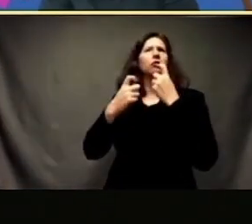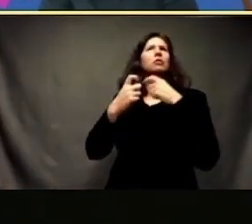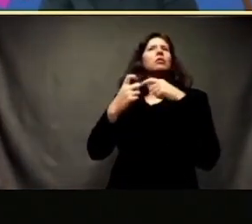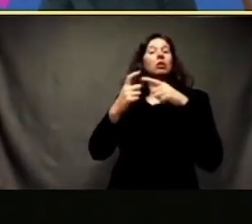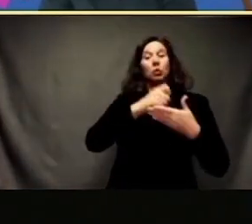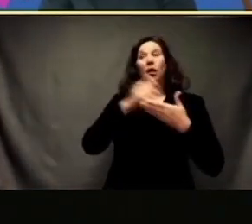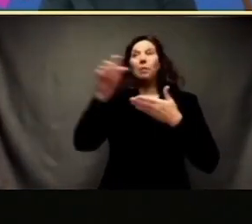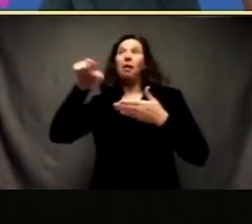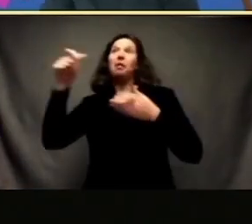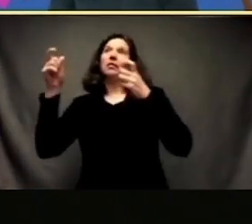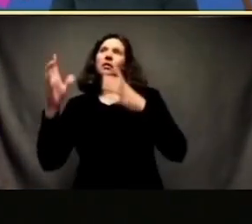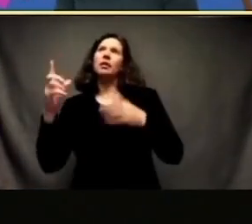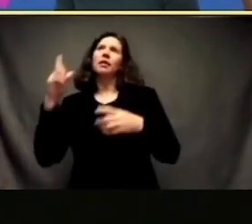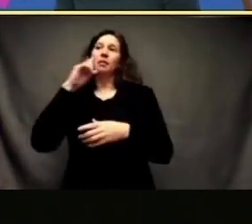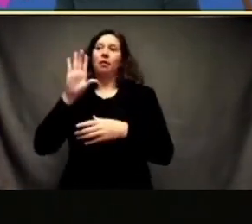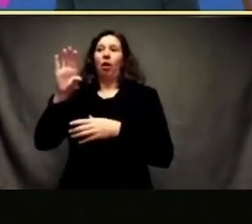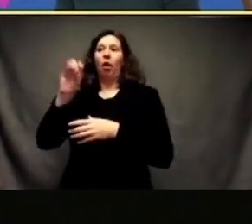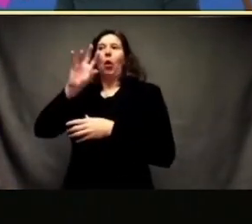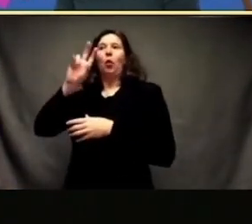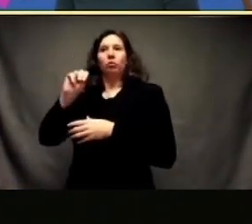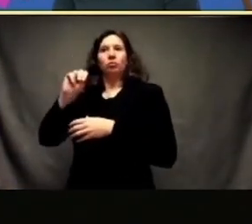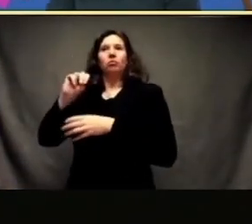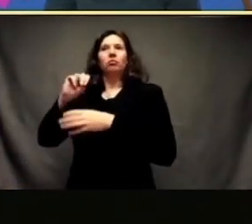facilitators think about their practice.